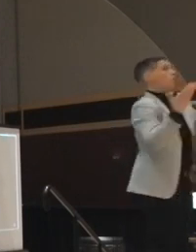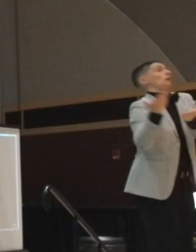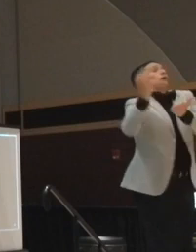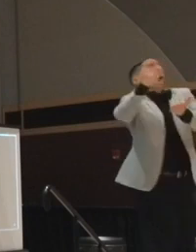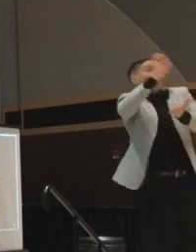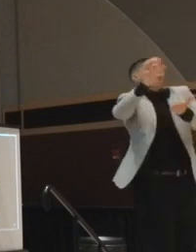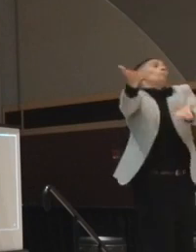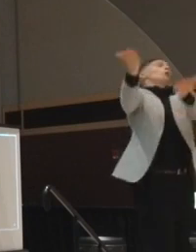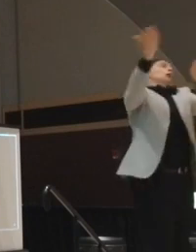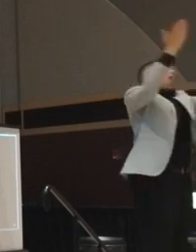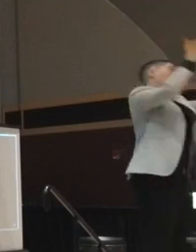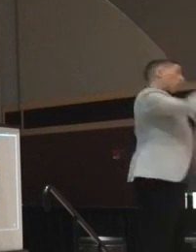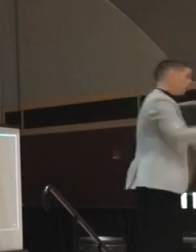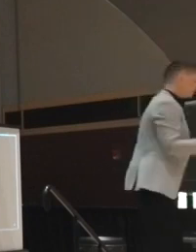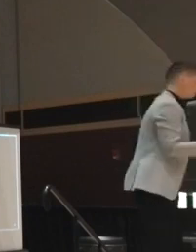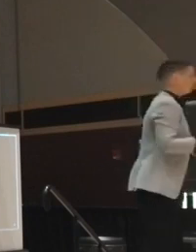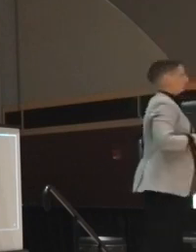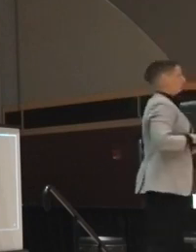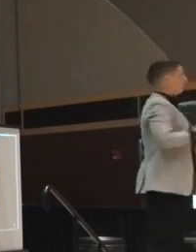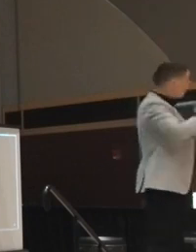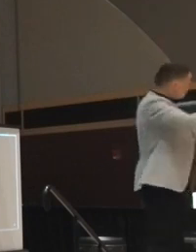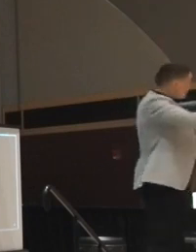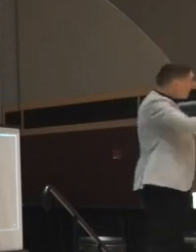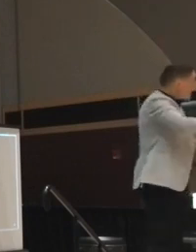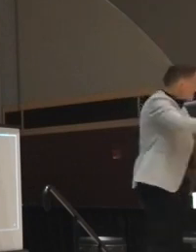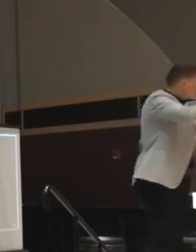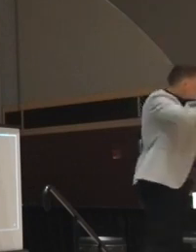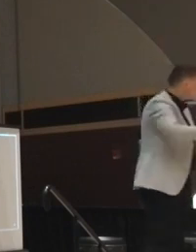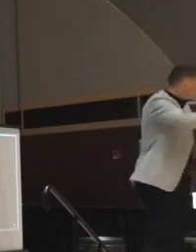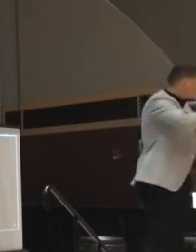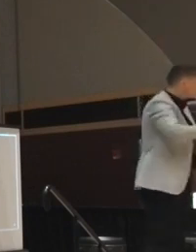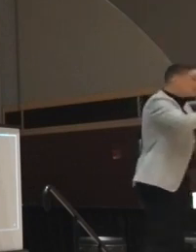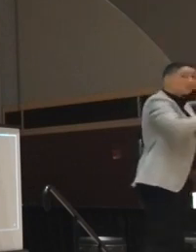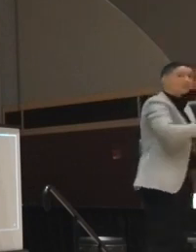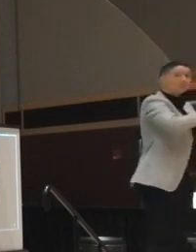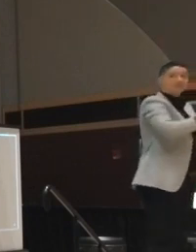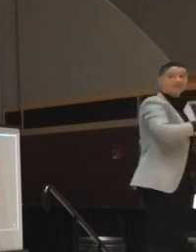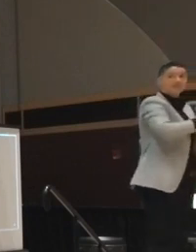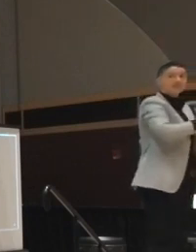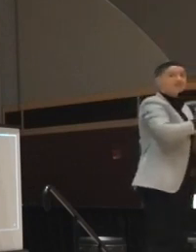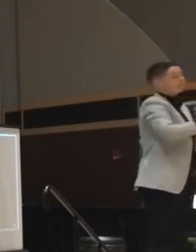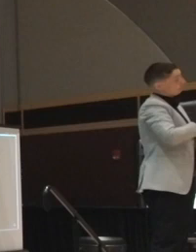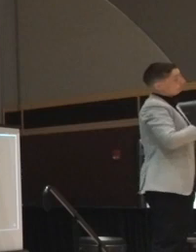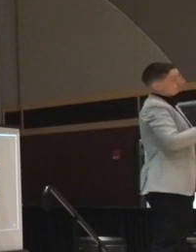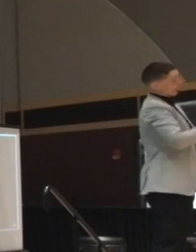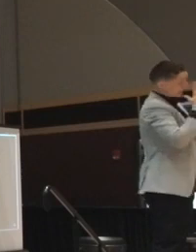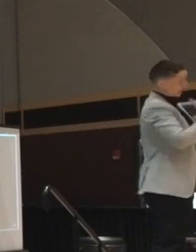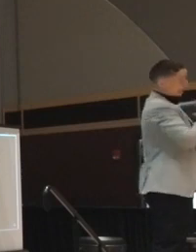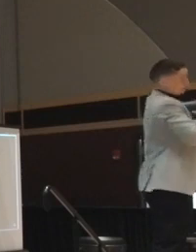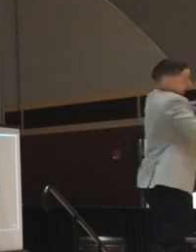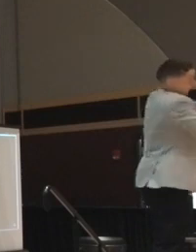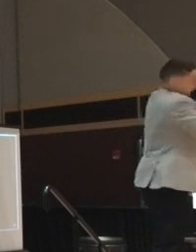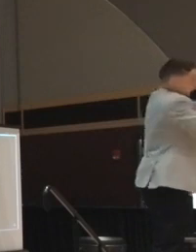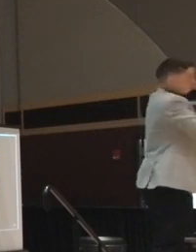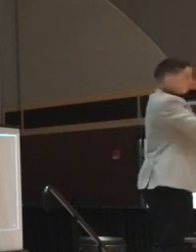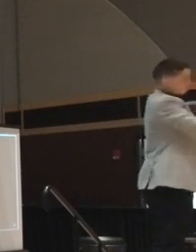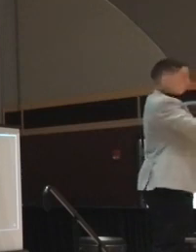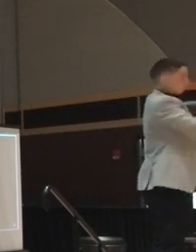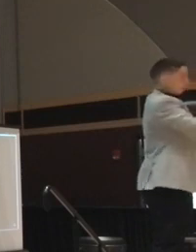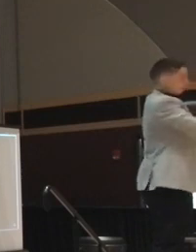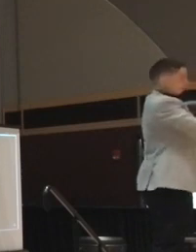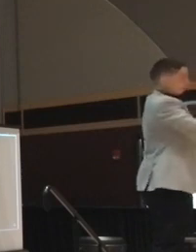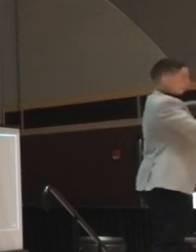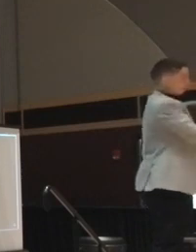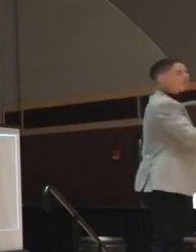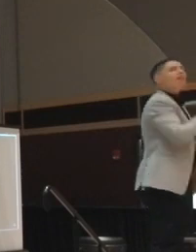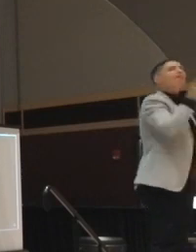We need people making elevators, this sort of stuff. This is the skilled trades department. Now this is